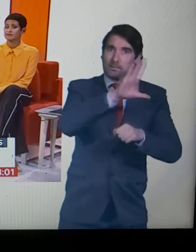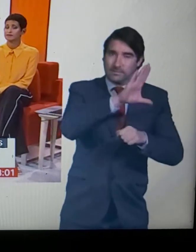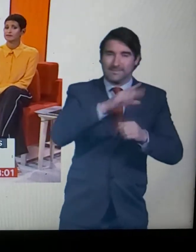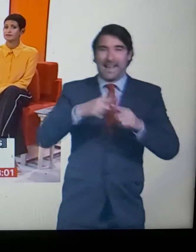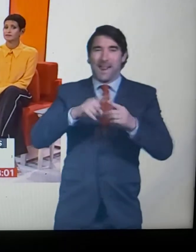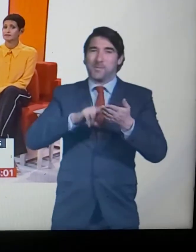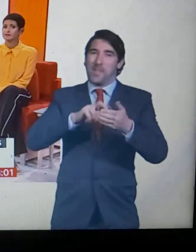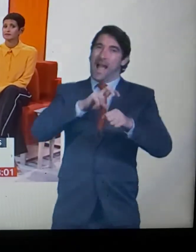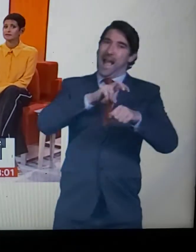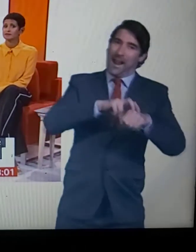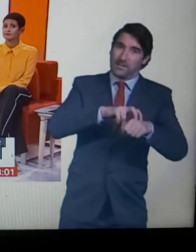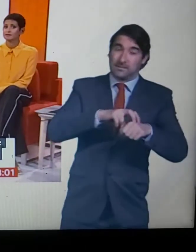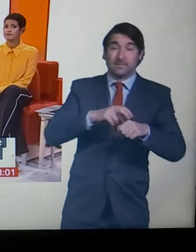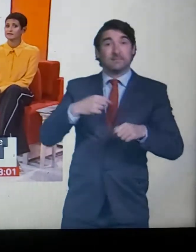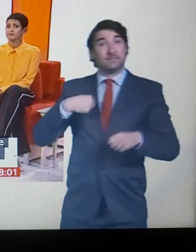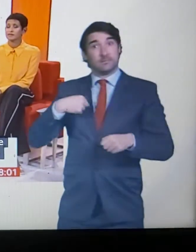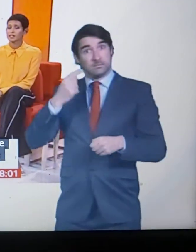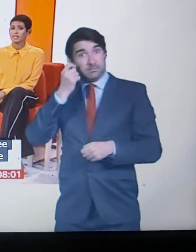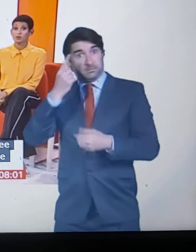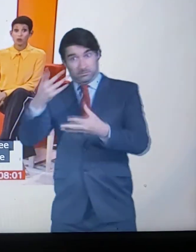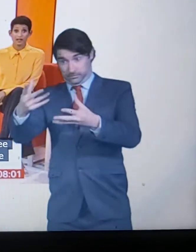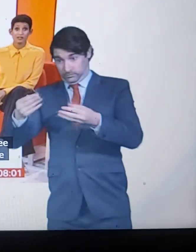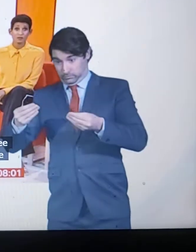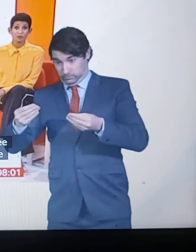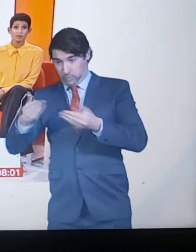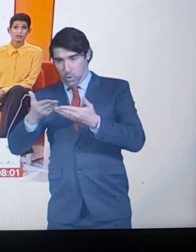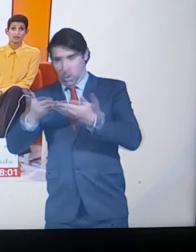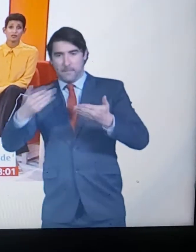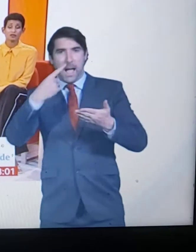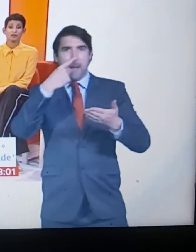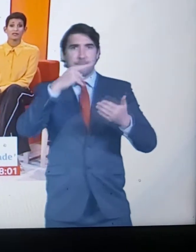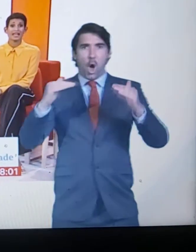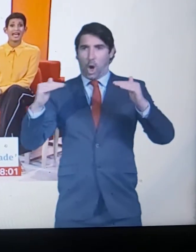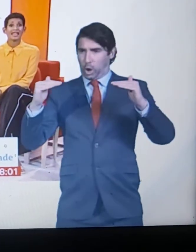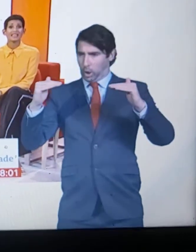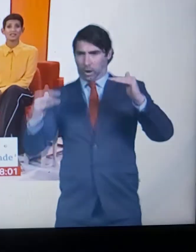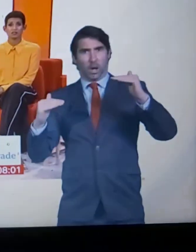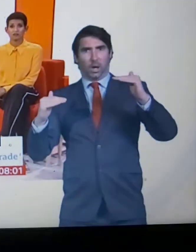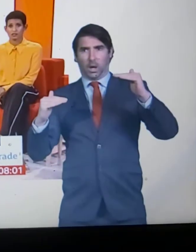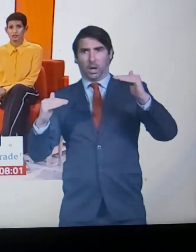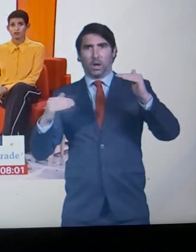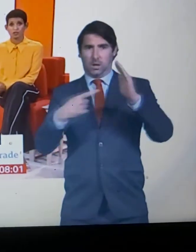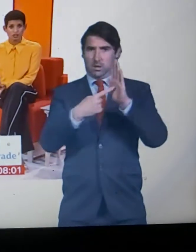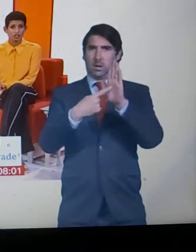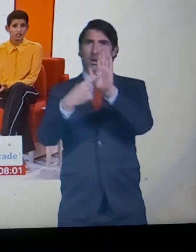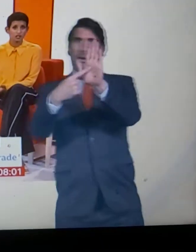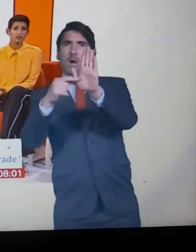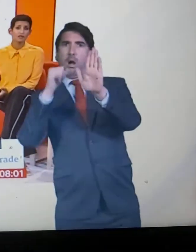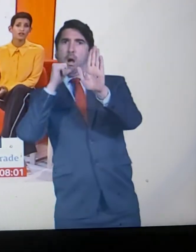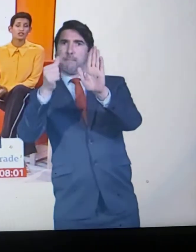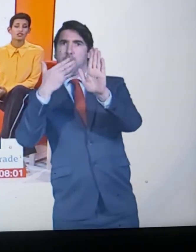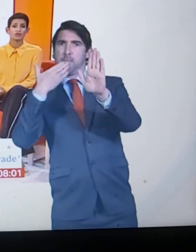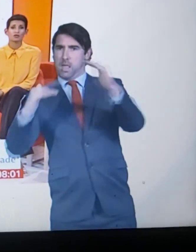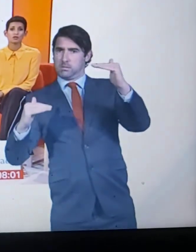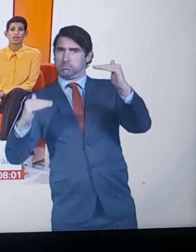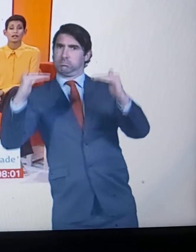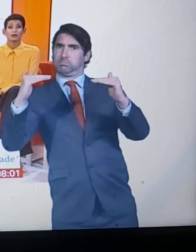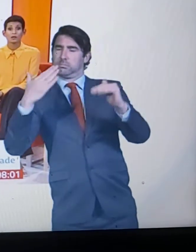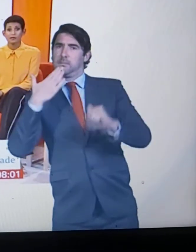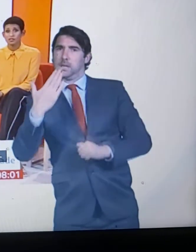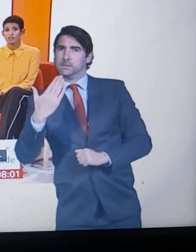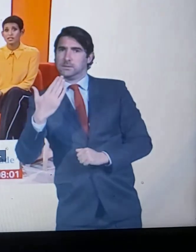guarantee they'll be awarded the same result as their mocks. In Wales, pupils have been told that their AS results, which are usually achieved in the first year of the